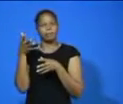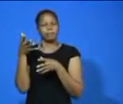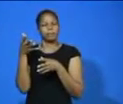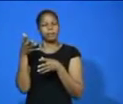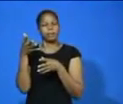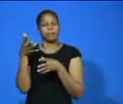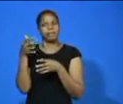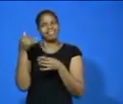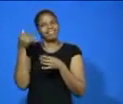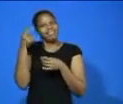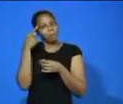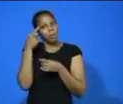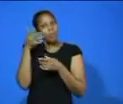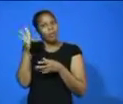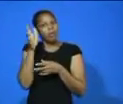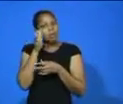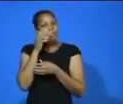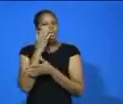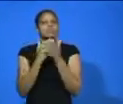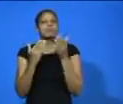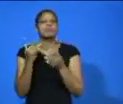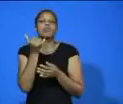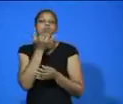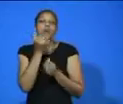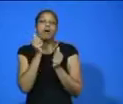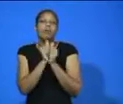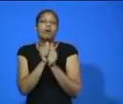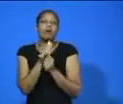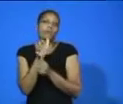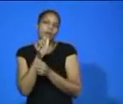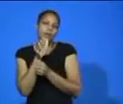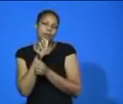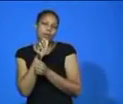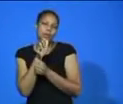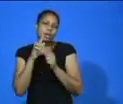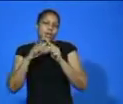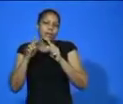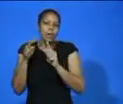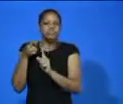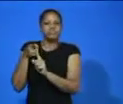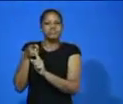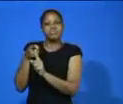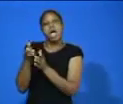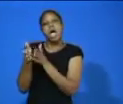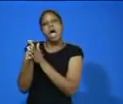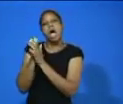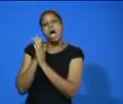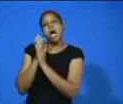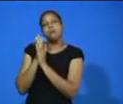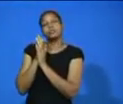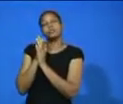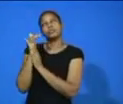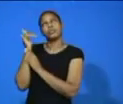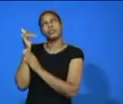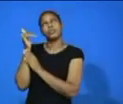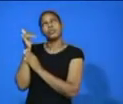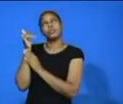with mommy. But then she asked me to pray for her. I wrote it